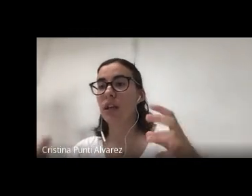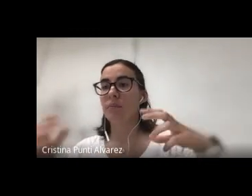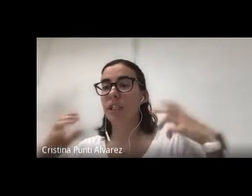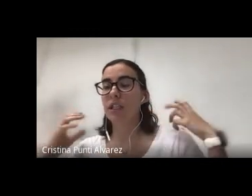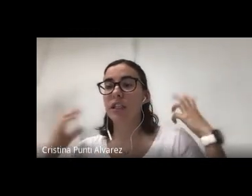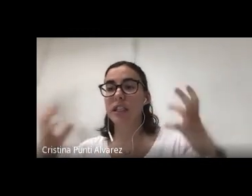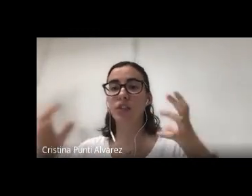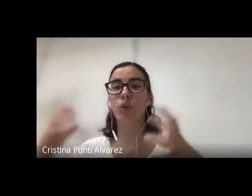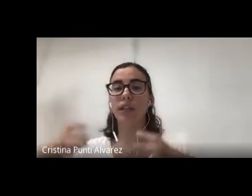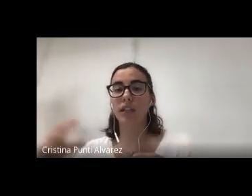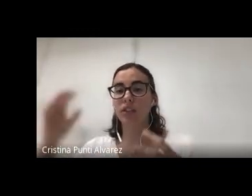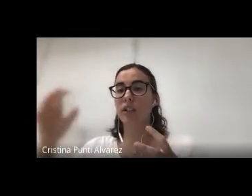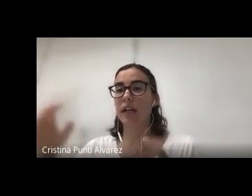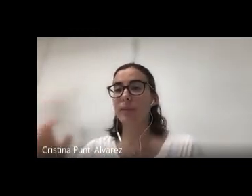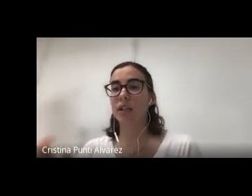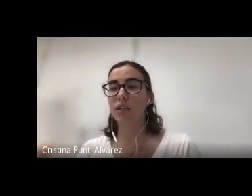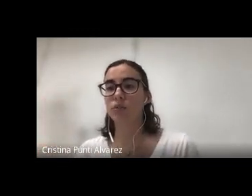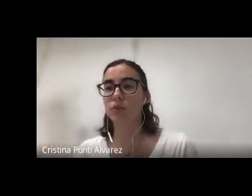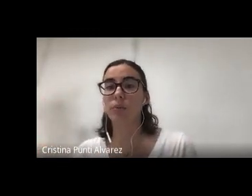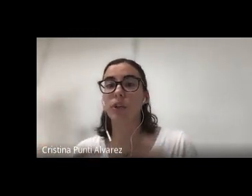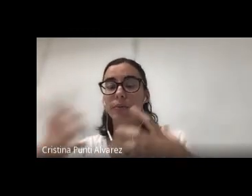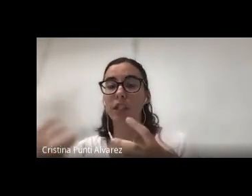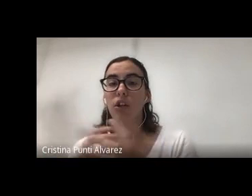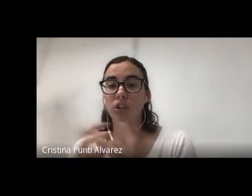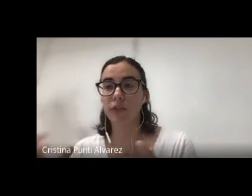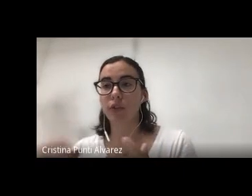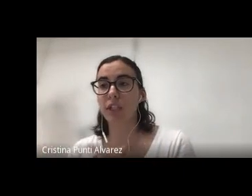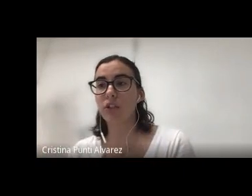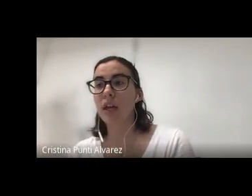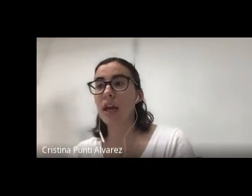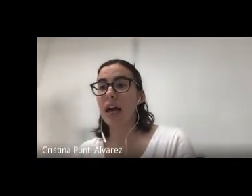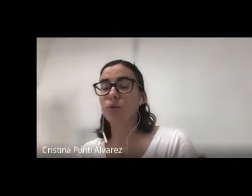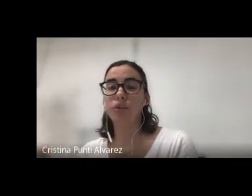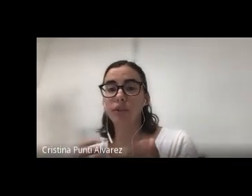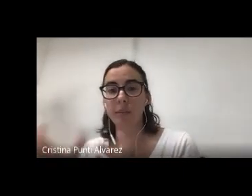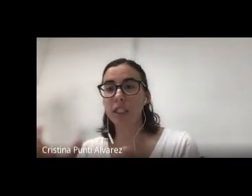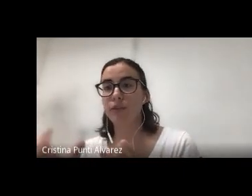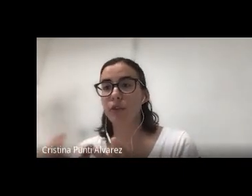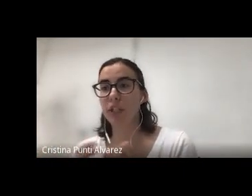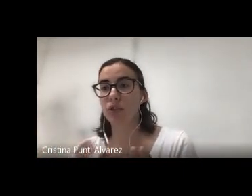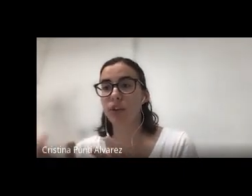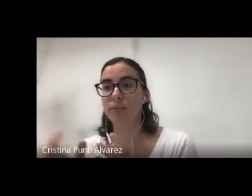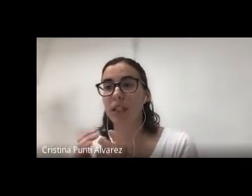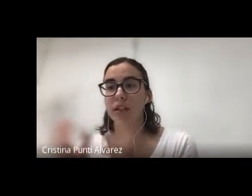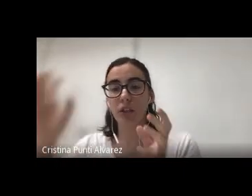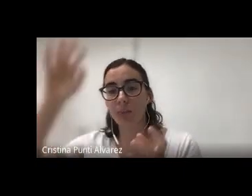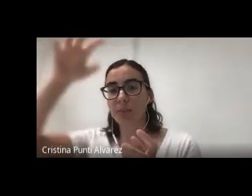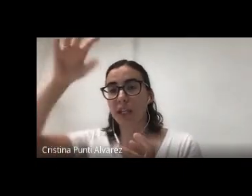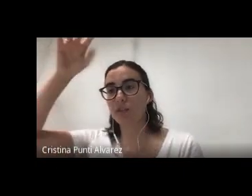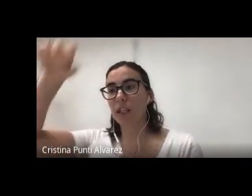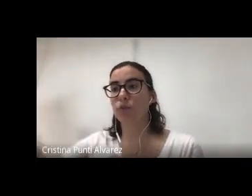is basically decide to add an external camera to overcome this loss of information and retrieve the missing information from that